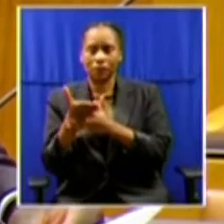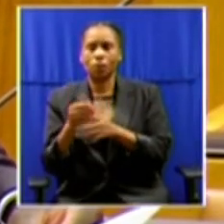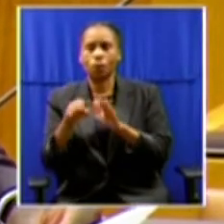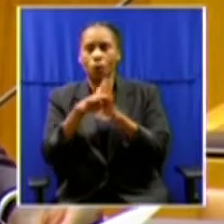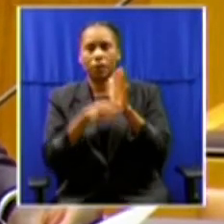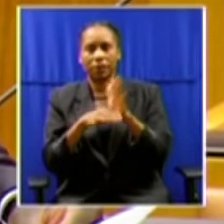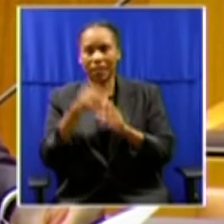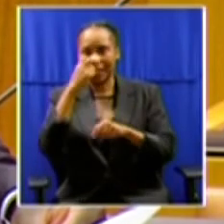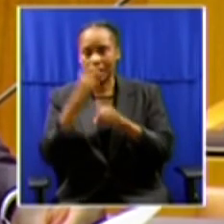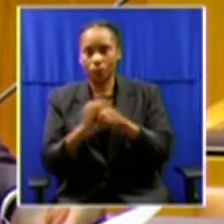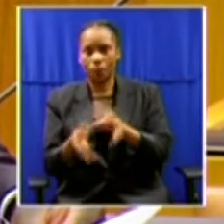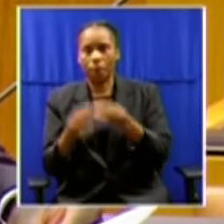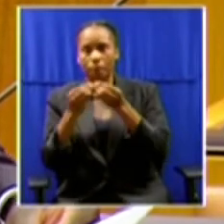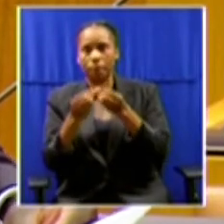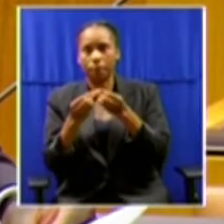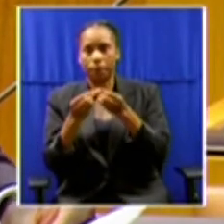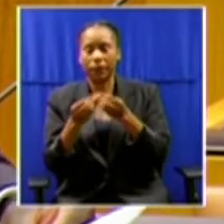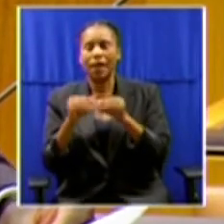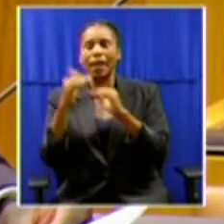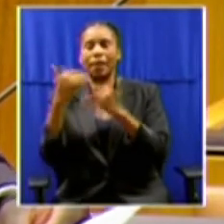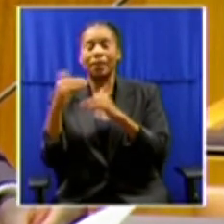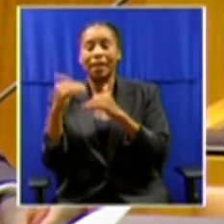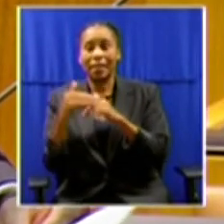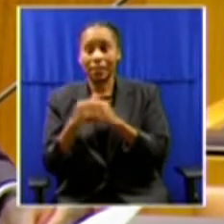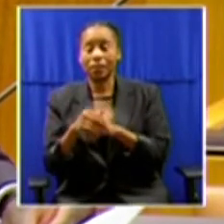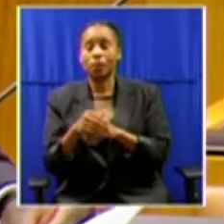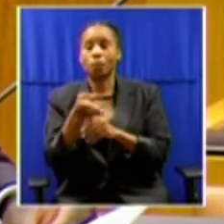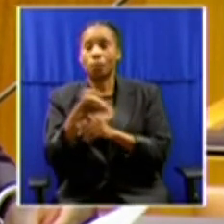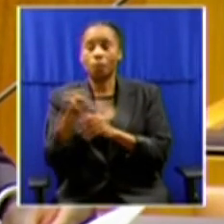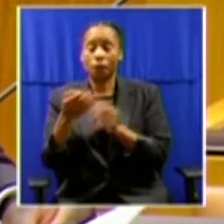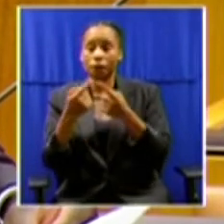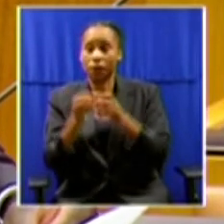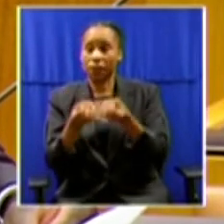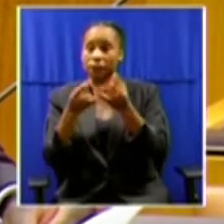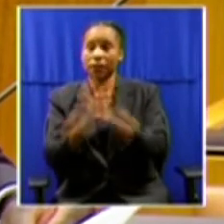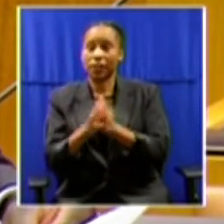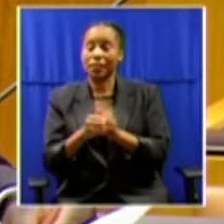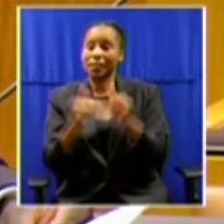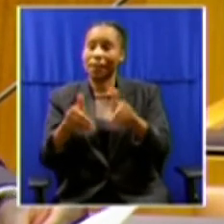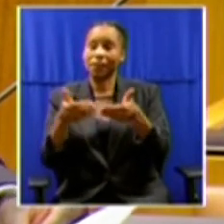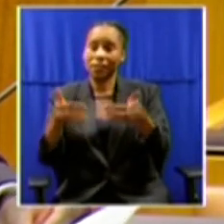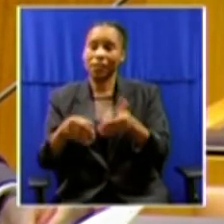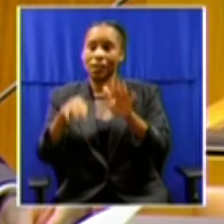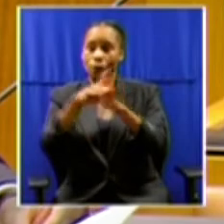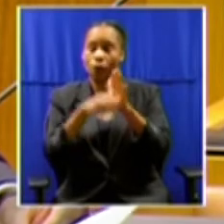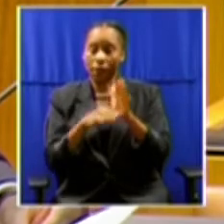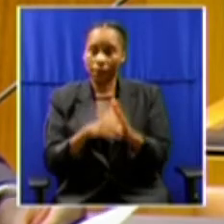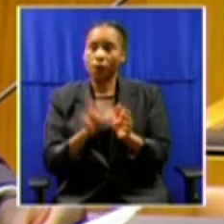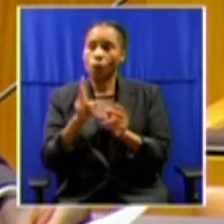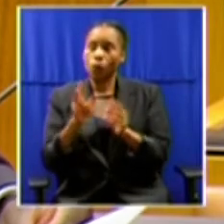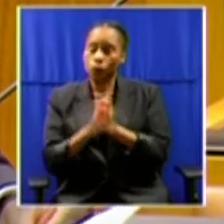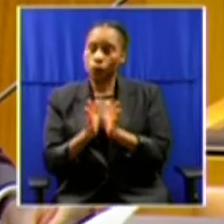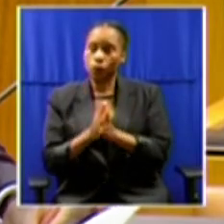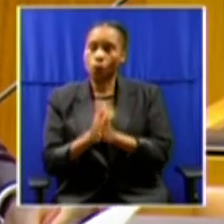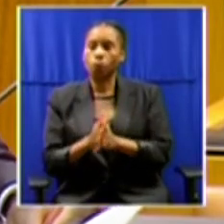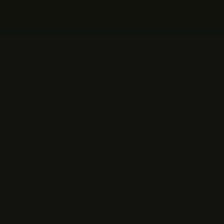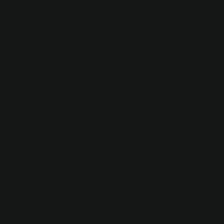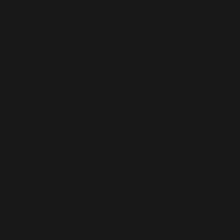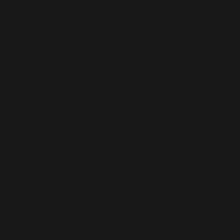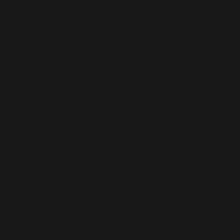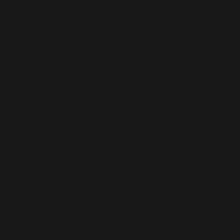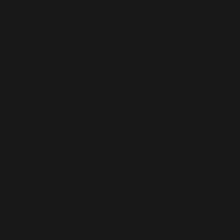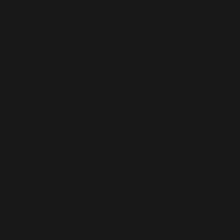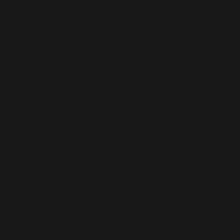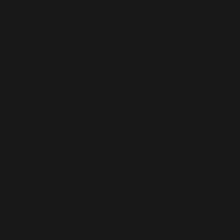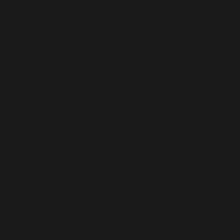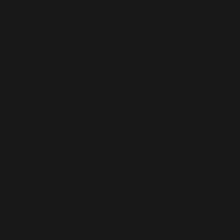were limitations with regards to rendering of services and programs, as well as skilling of offenders. However, numbers